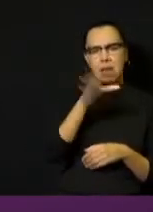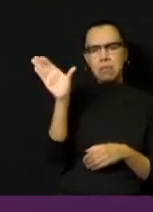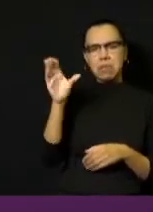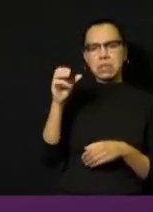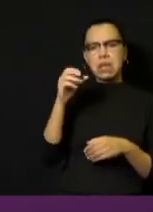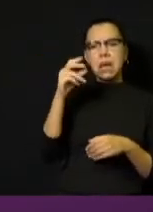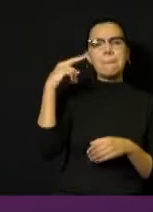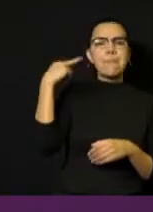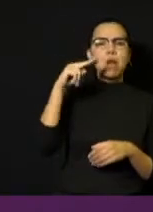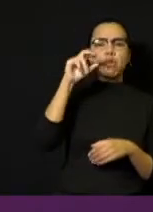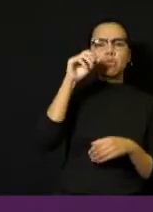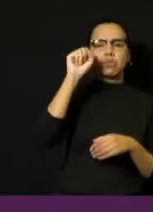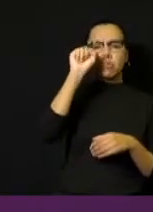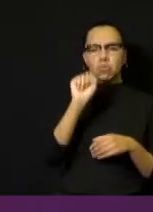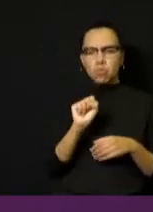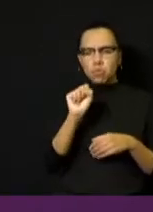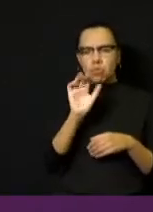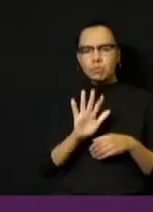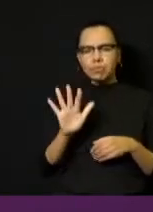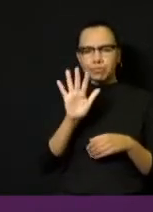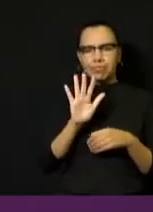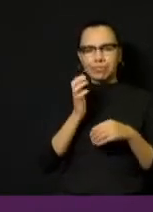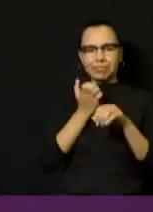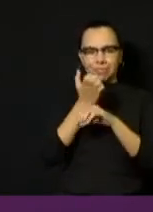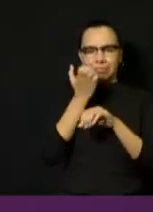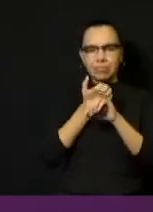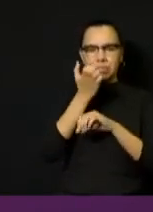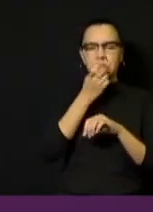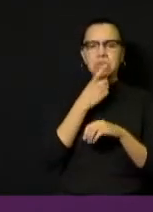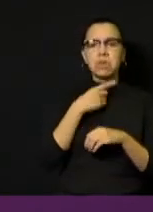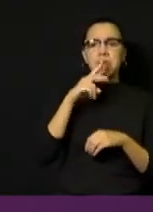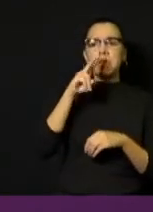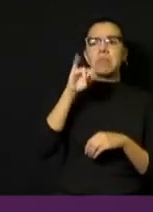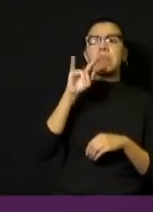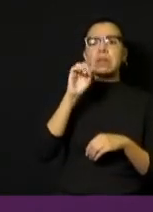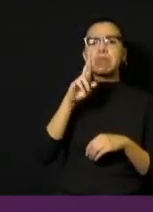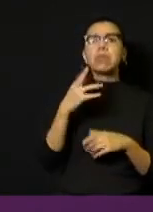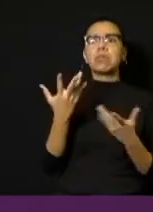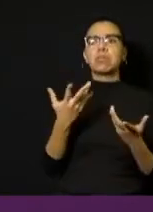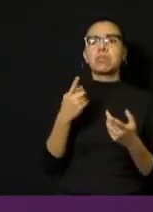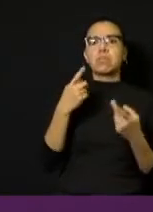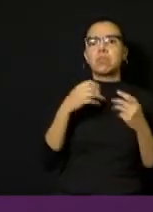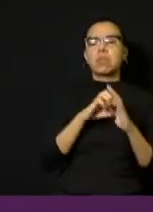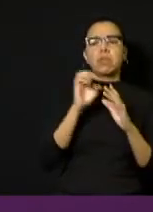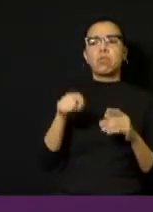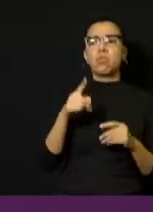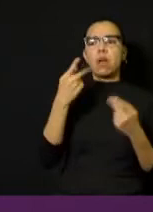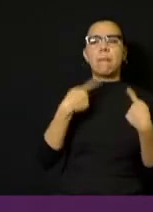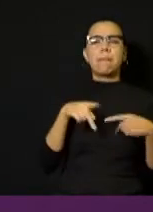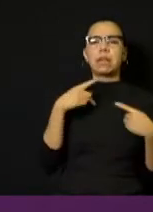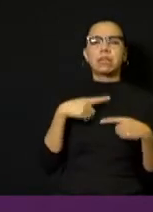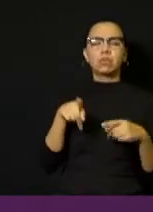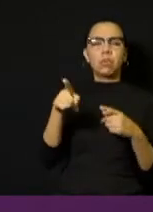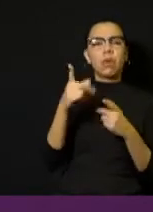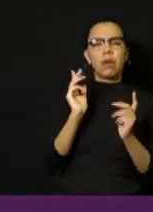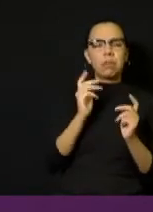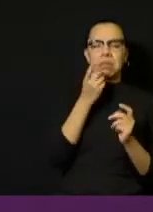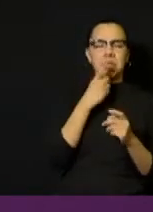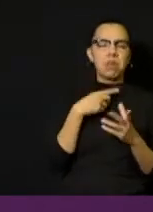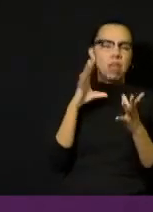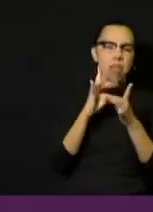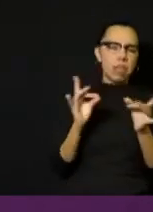called me, a farmer from South Veracruz, to tell me, Victor, what can you be a person like this and this and